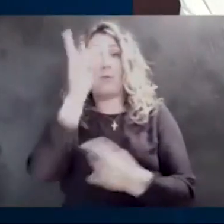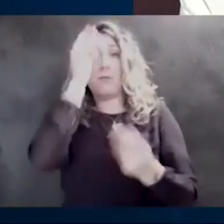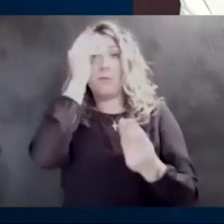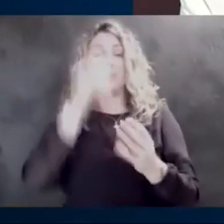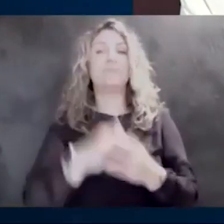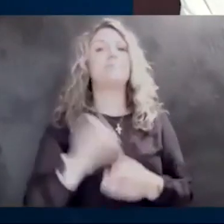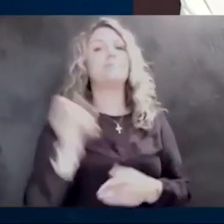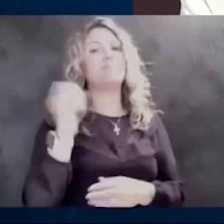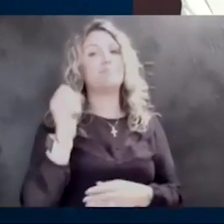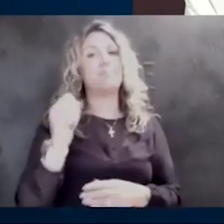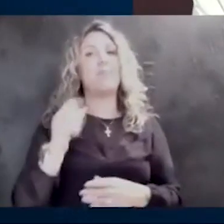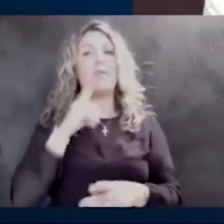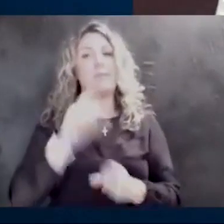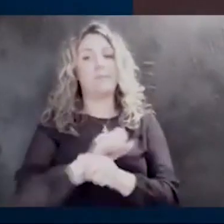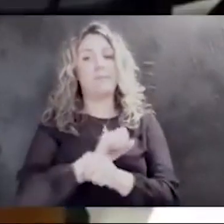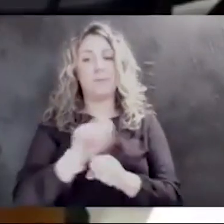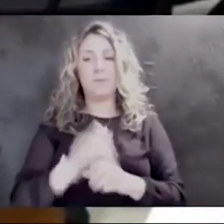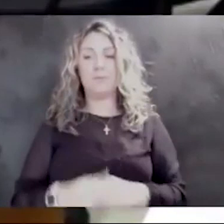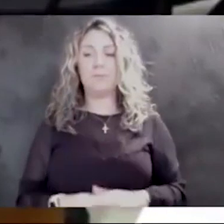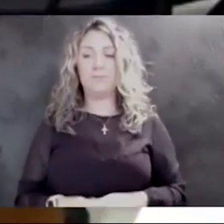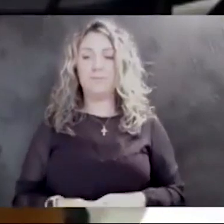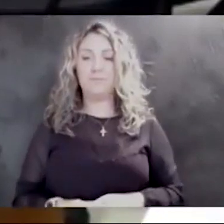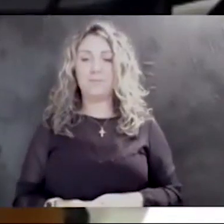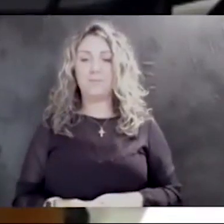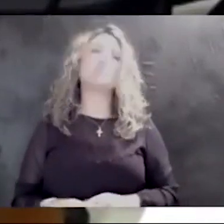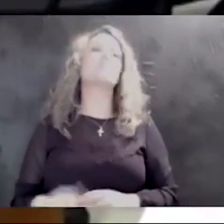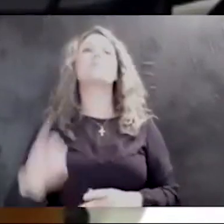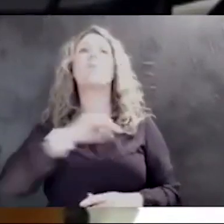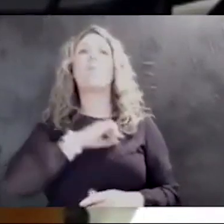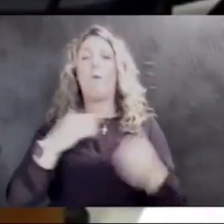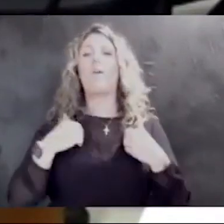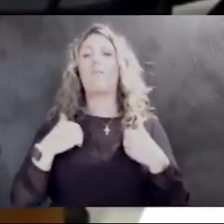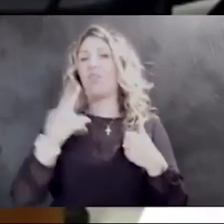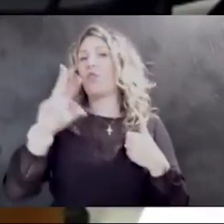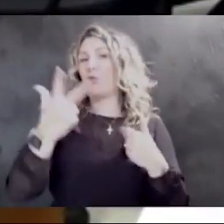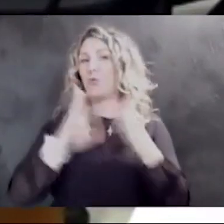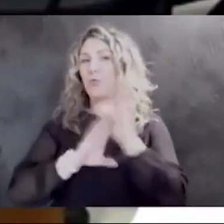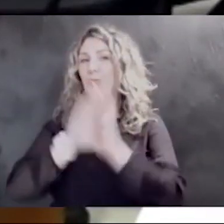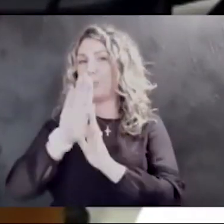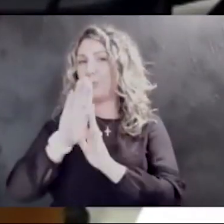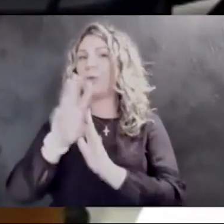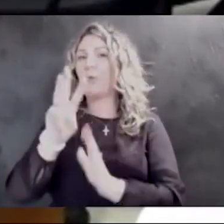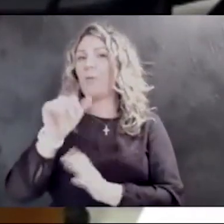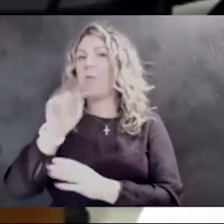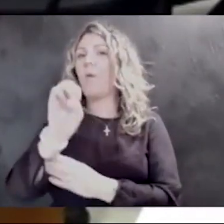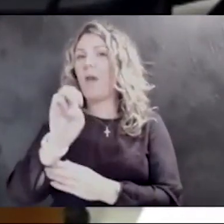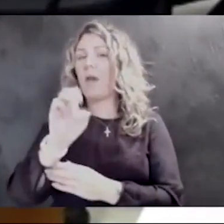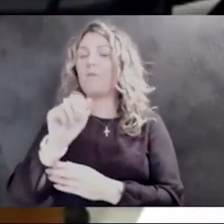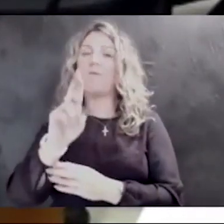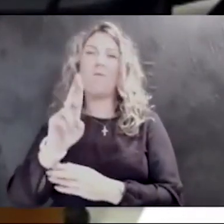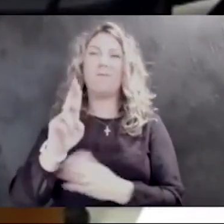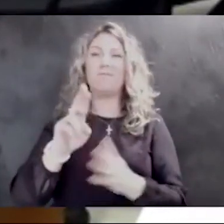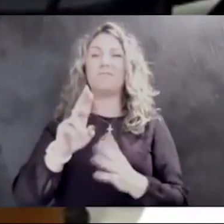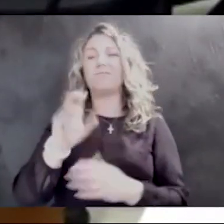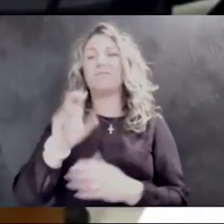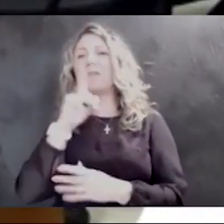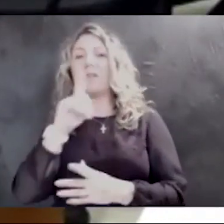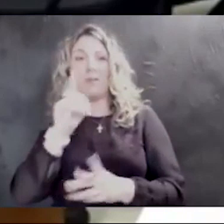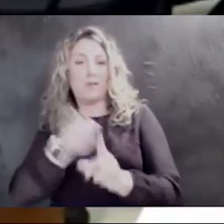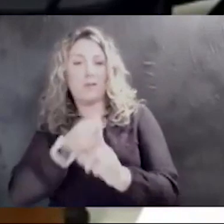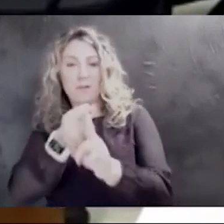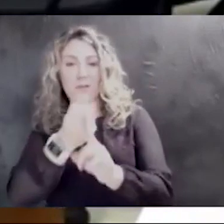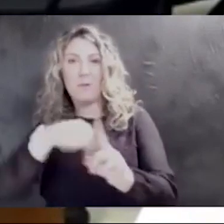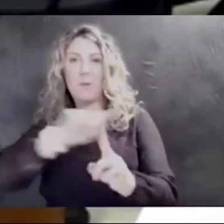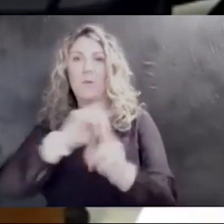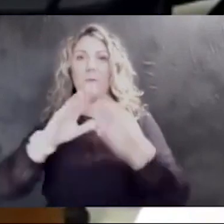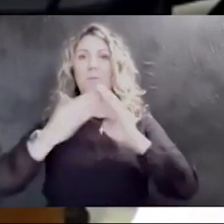Yeah, no, I mean, absolutely. I think we are in a third wave, and clearly it's impacting those communities that have lower vaccination